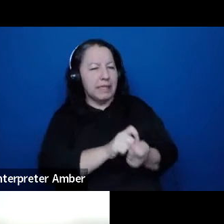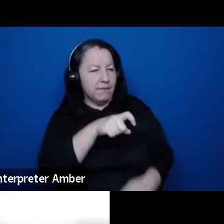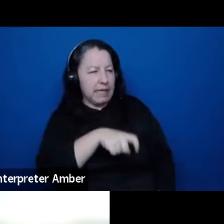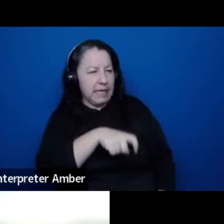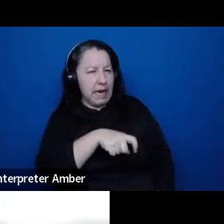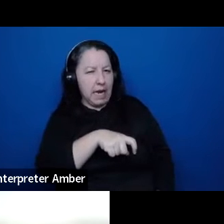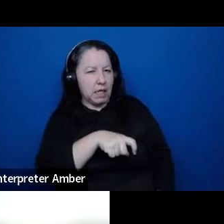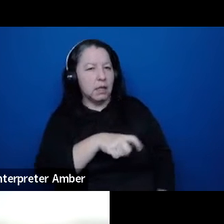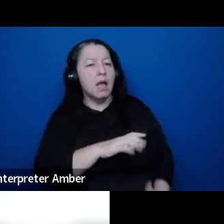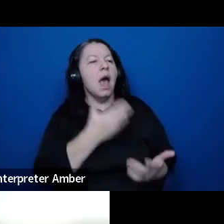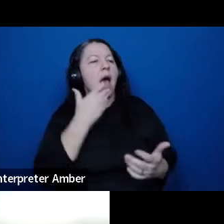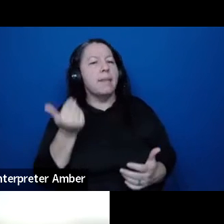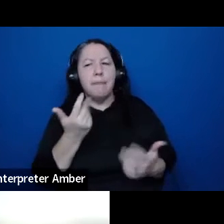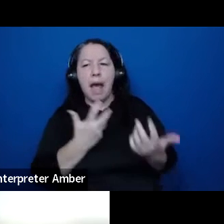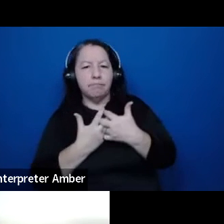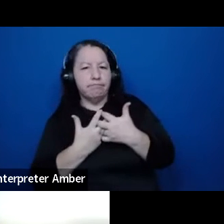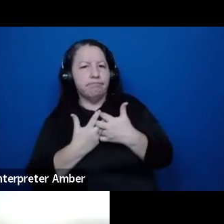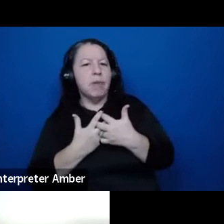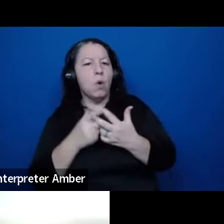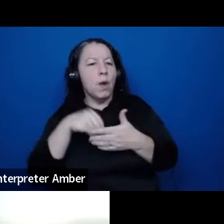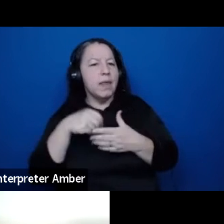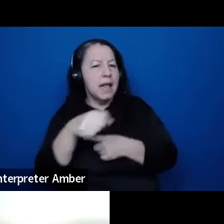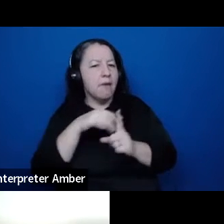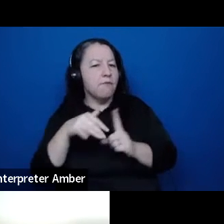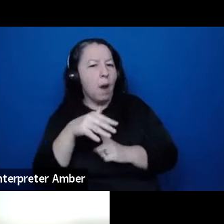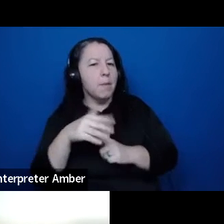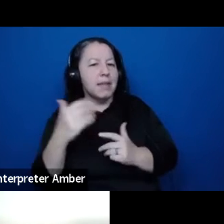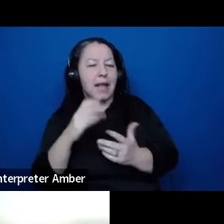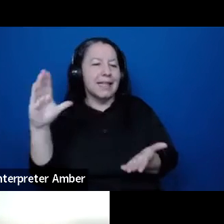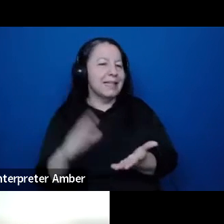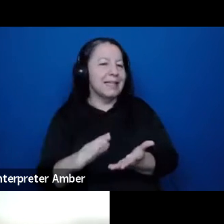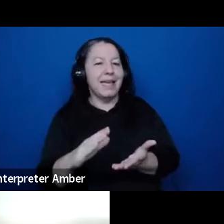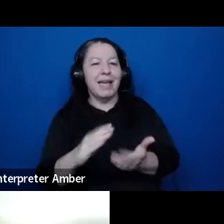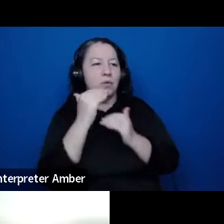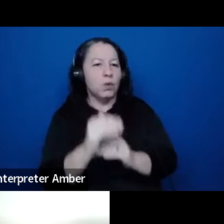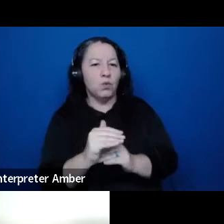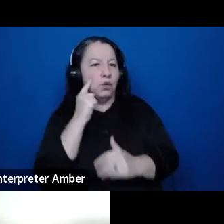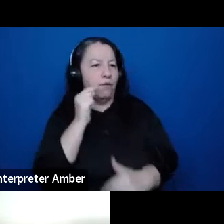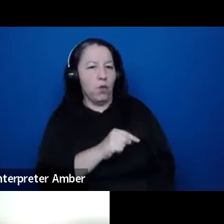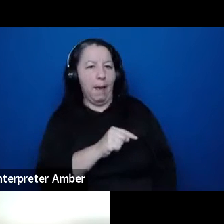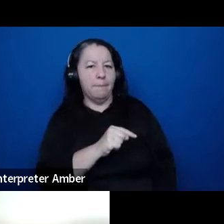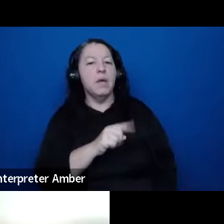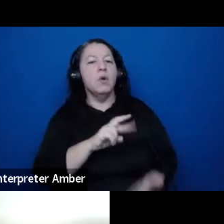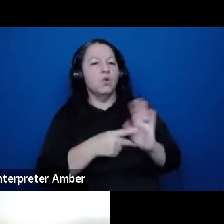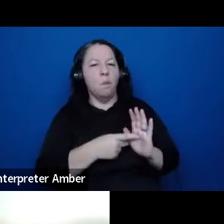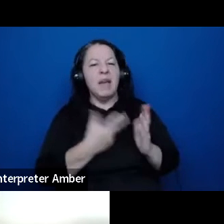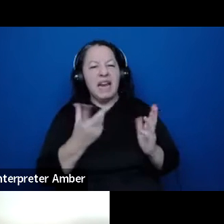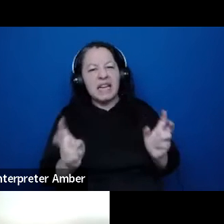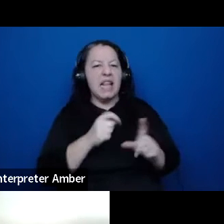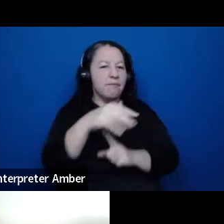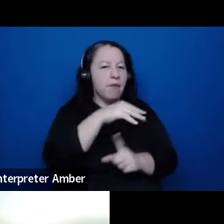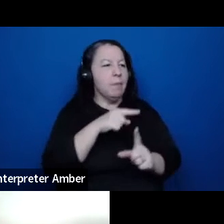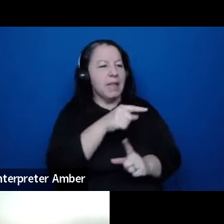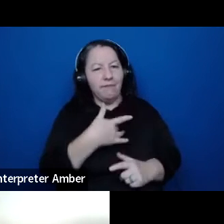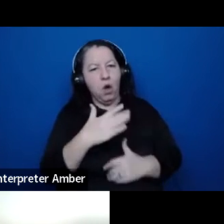best be suited in an environment that's the least restrictive, the environment that they feel comfortable living in.